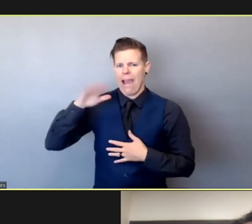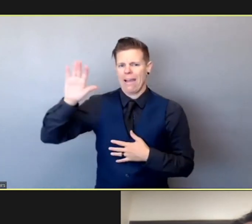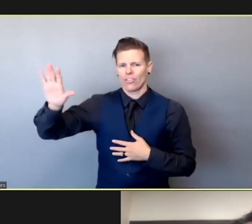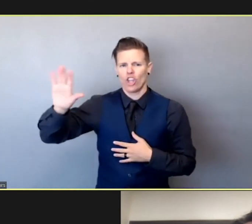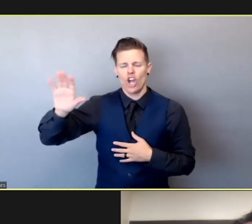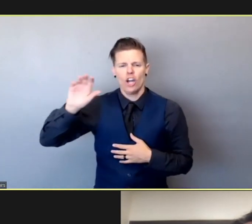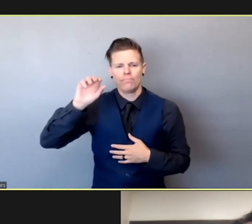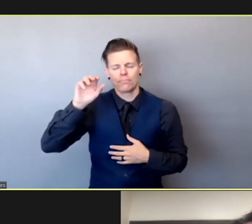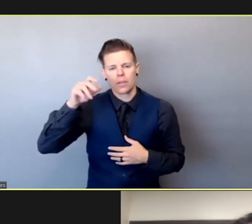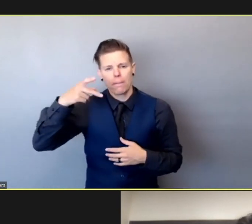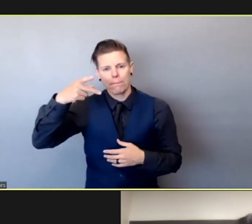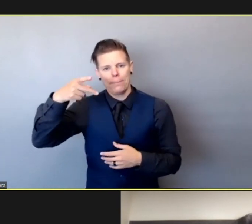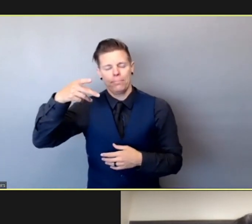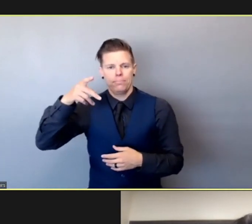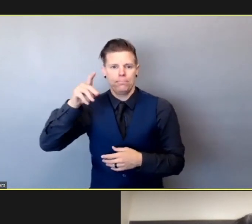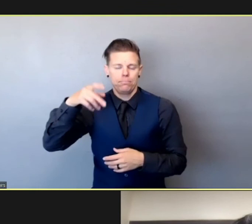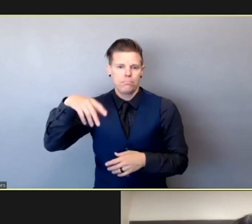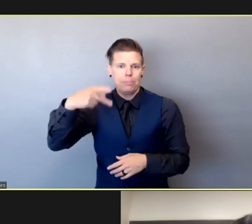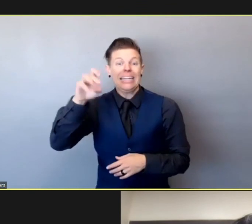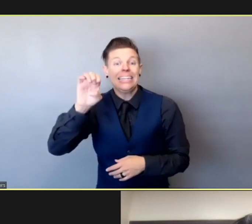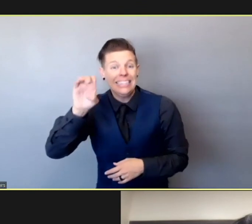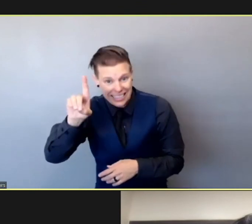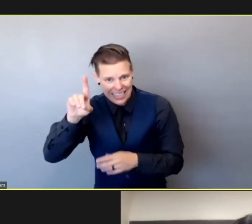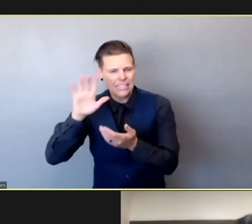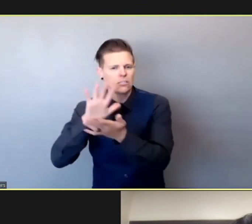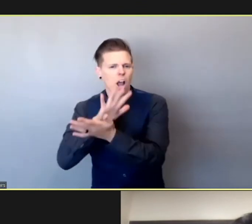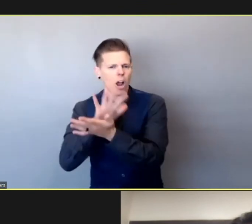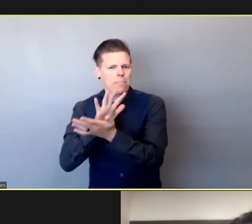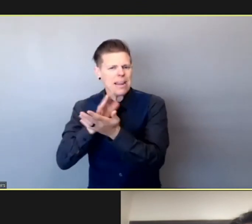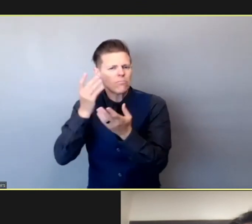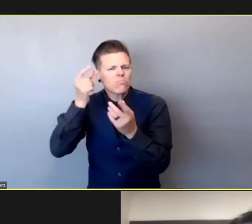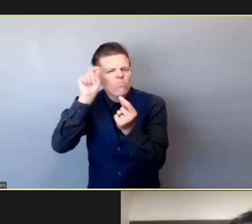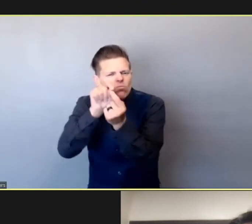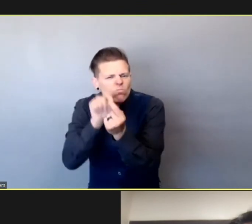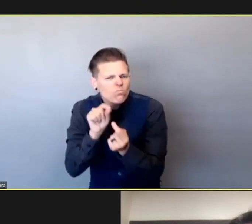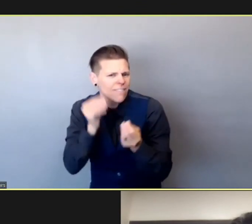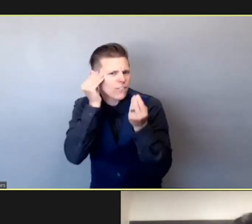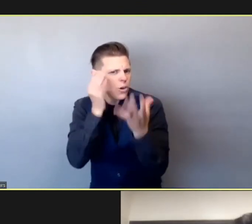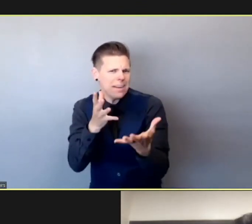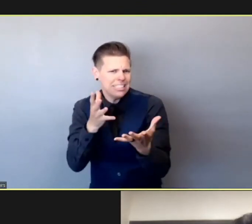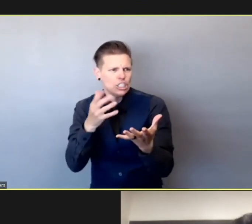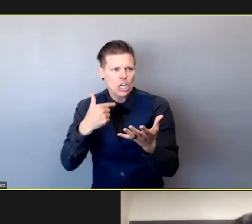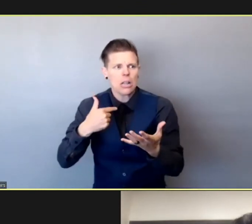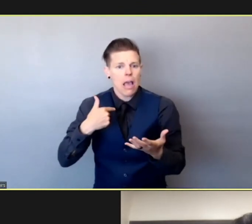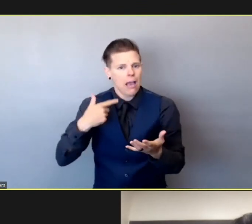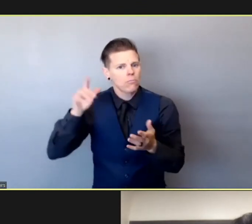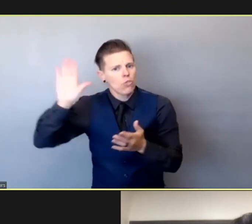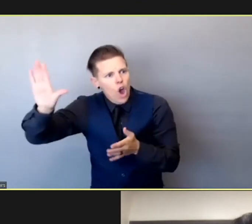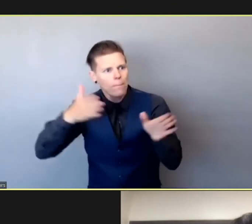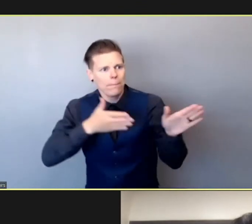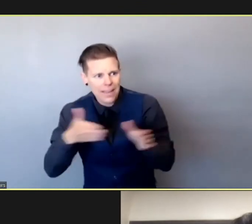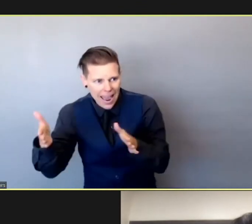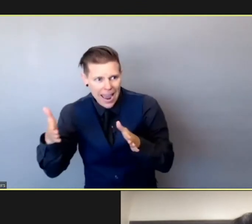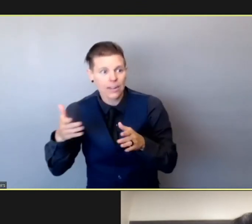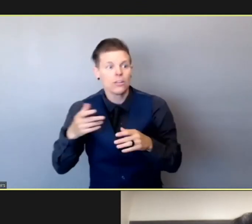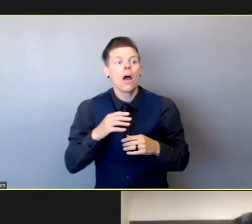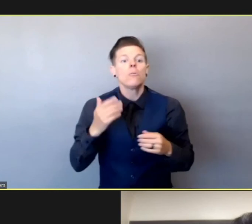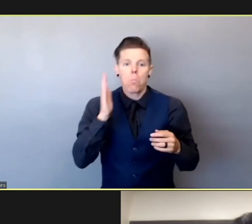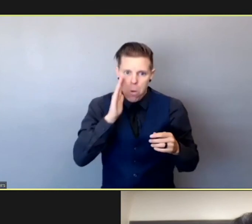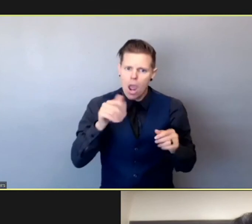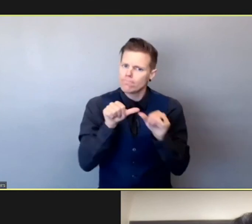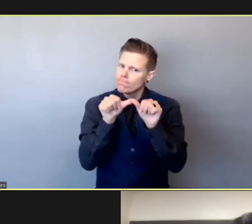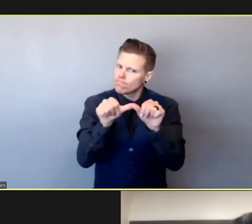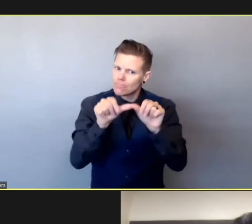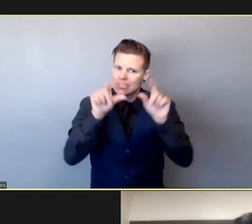me, but there is a testing plan for teachers and for kids to complement, just as